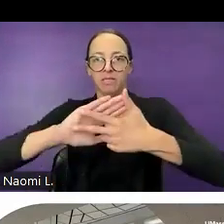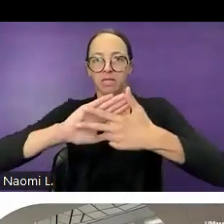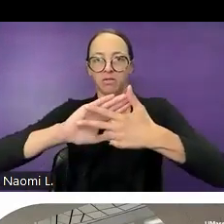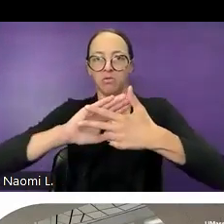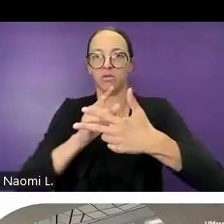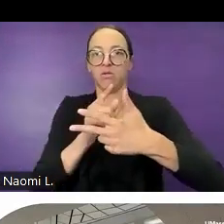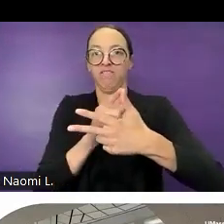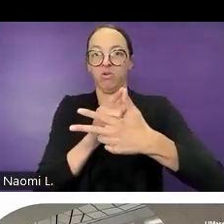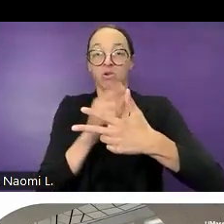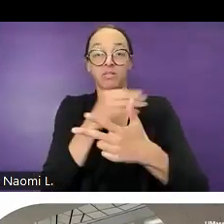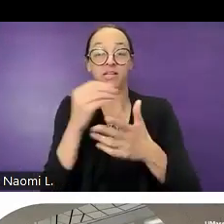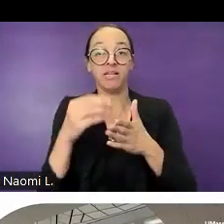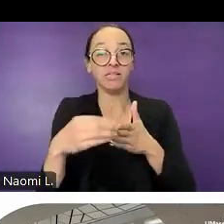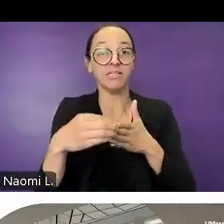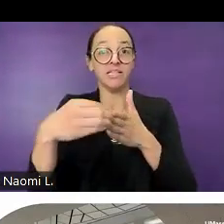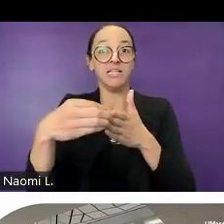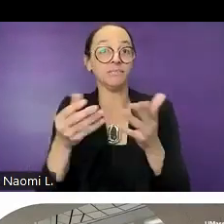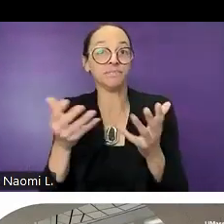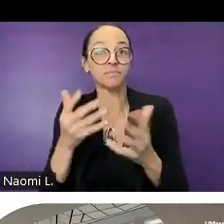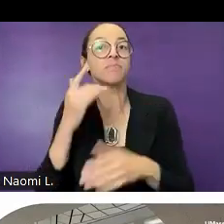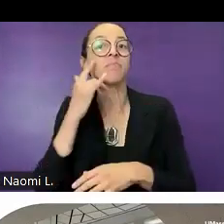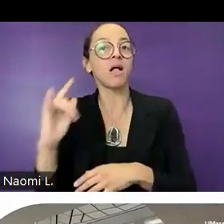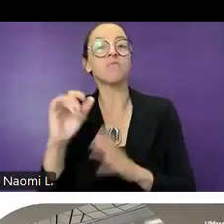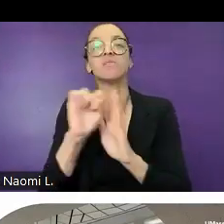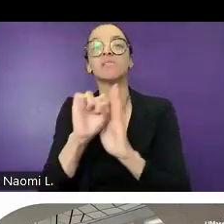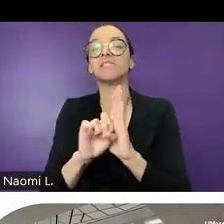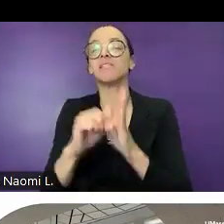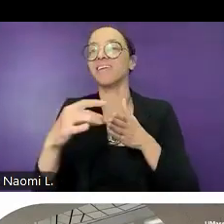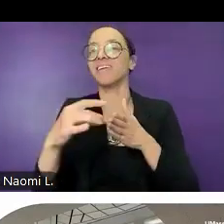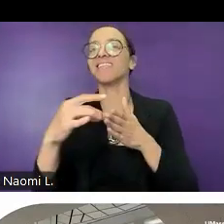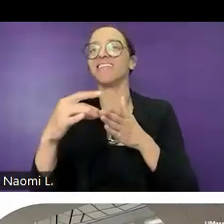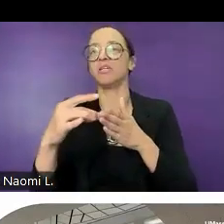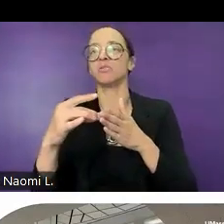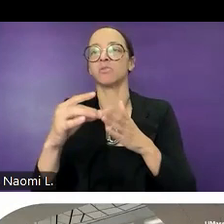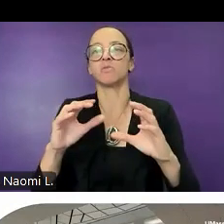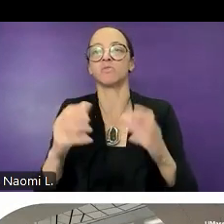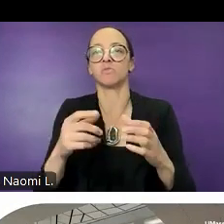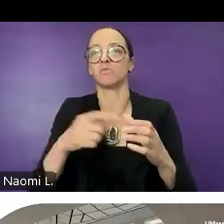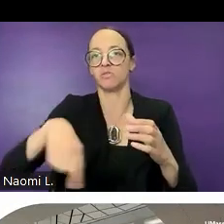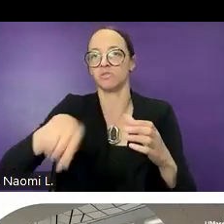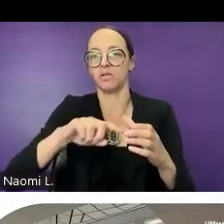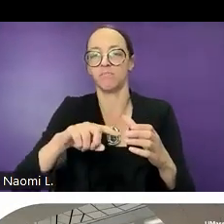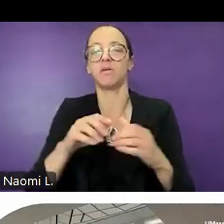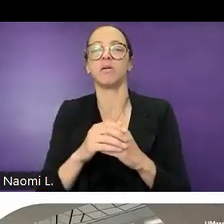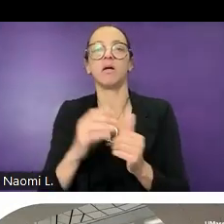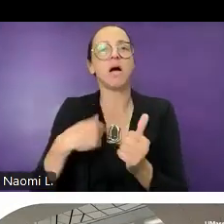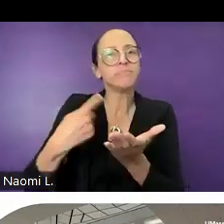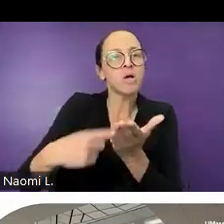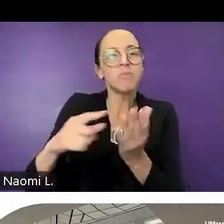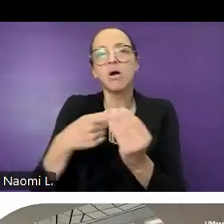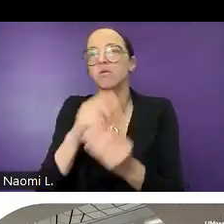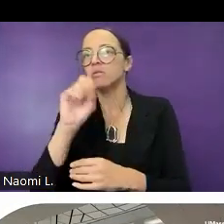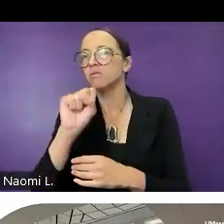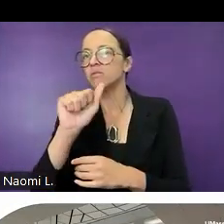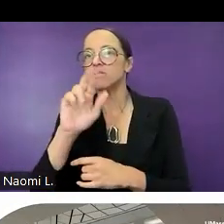the California state leadership. And here I'm talking about Sarah and other colleagues at the